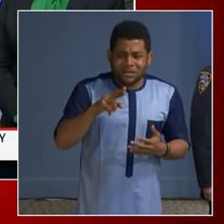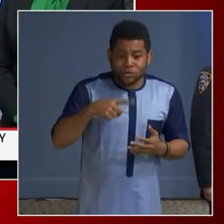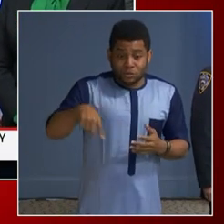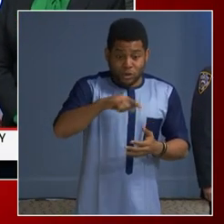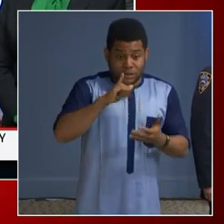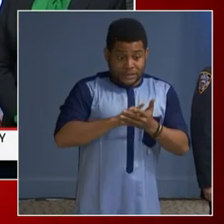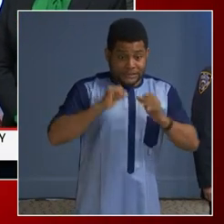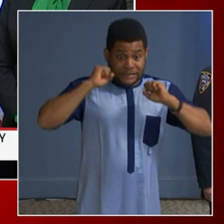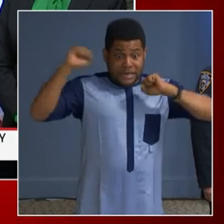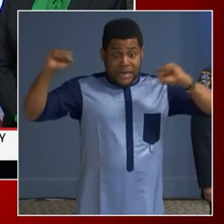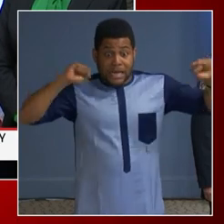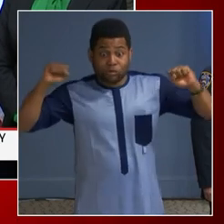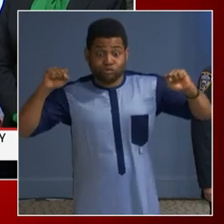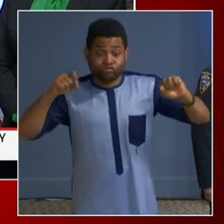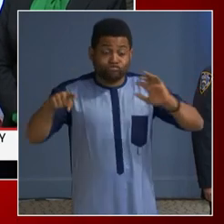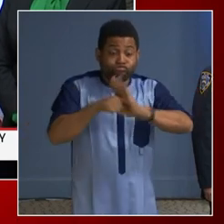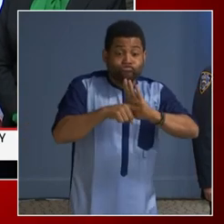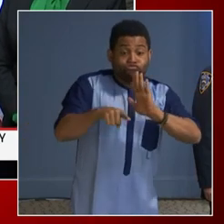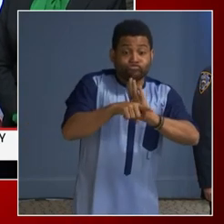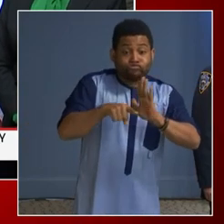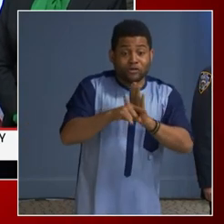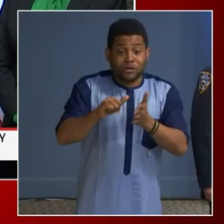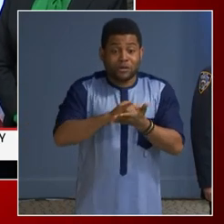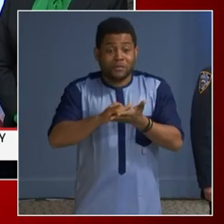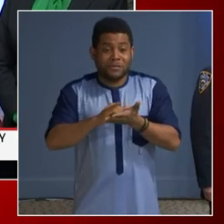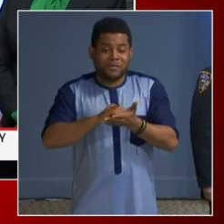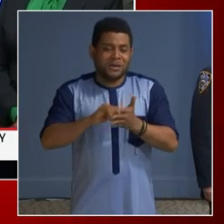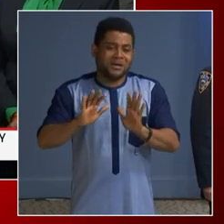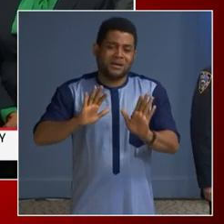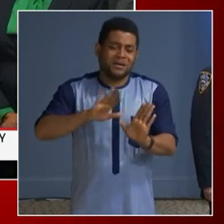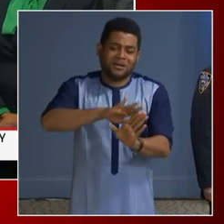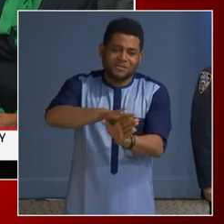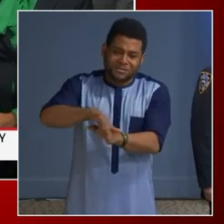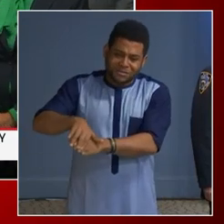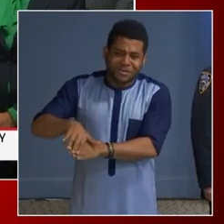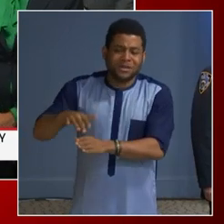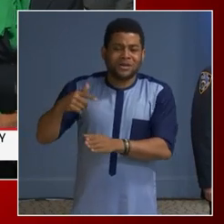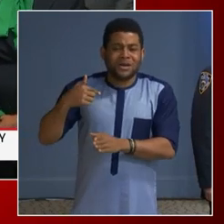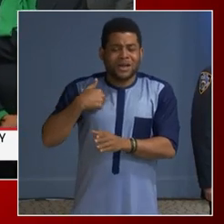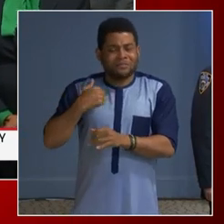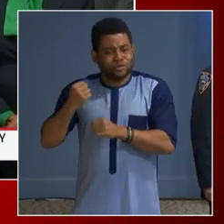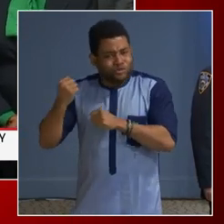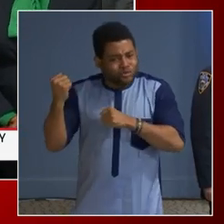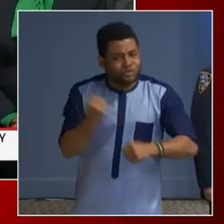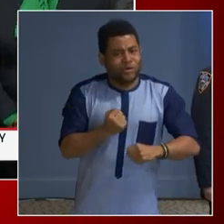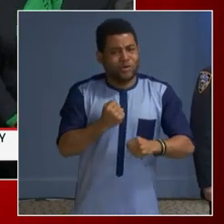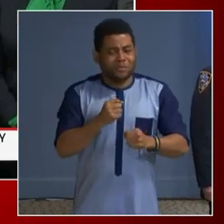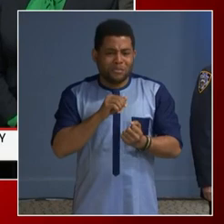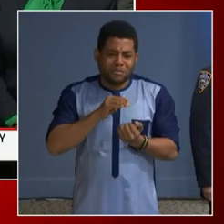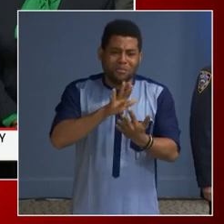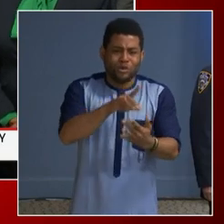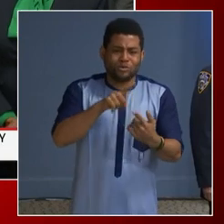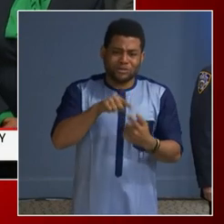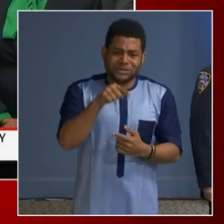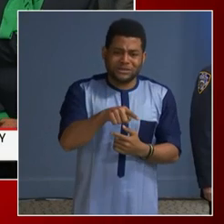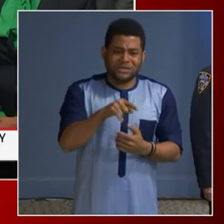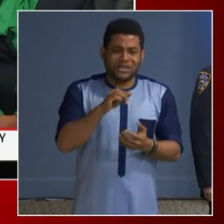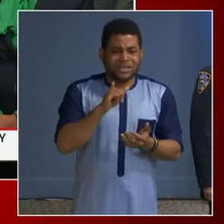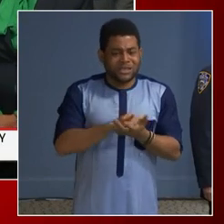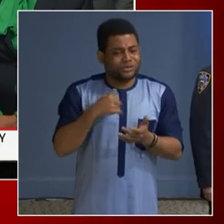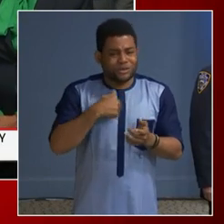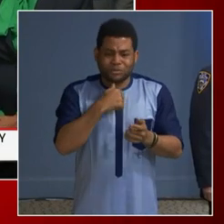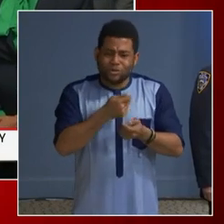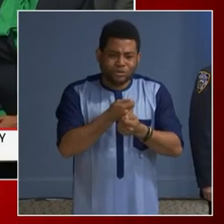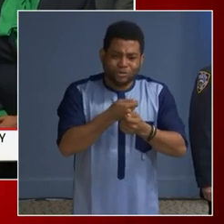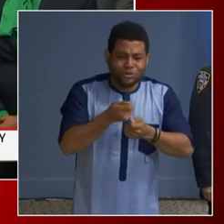New Yorkers. I ran on a very strong platform that we're not going to treat people in an undignified